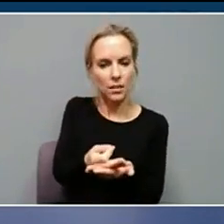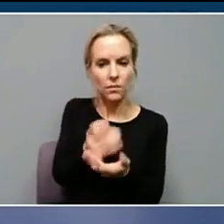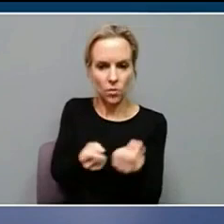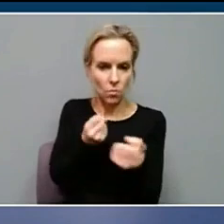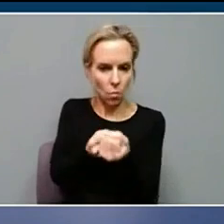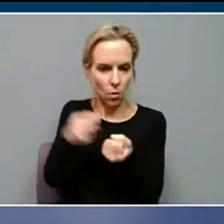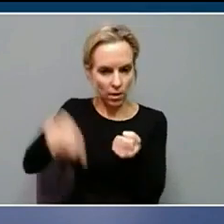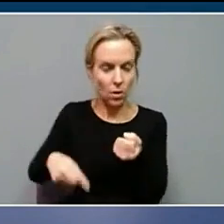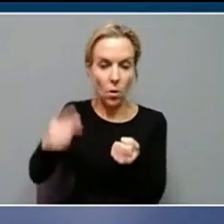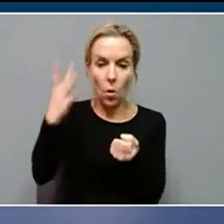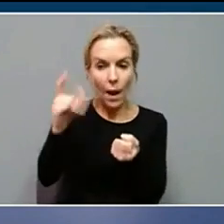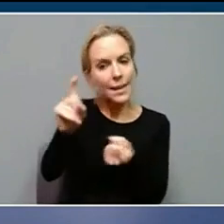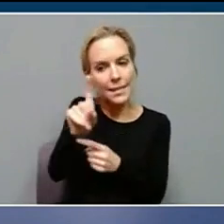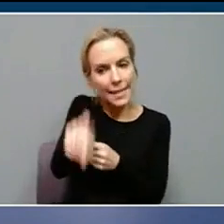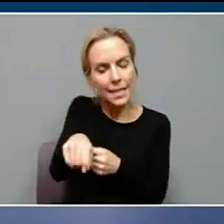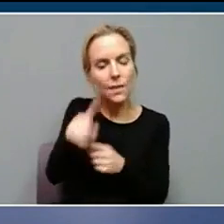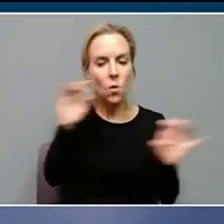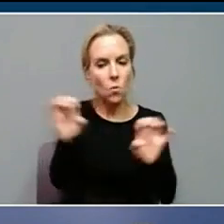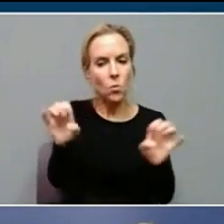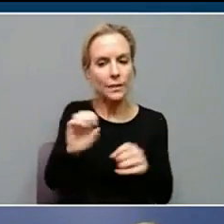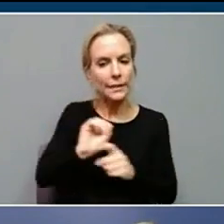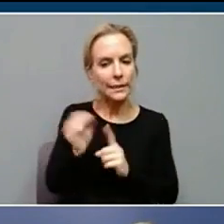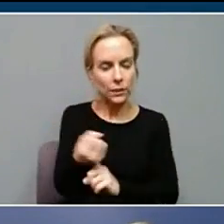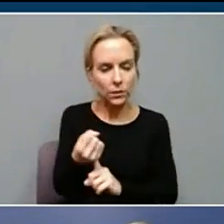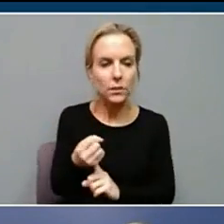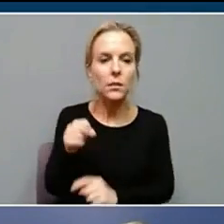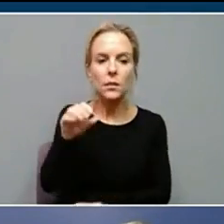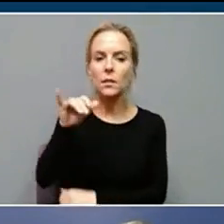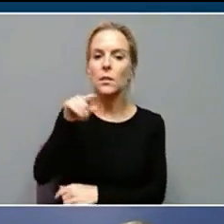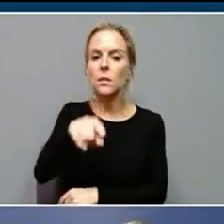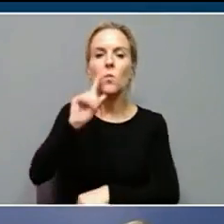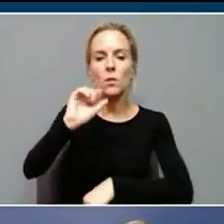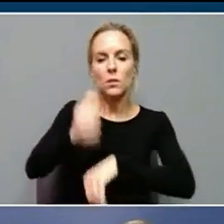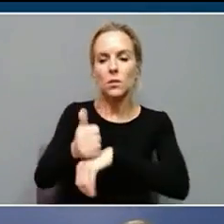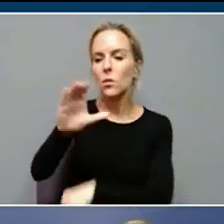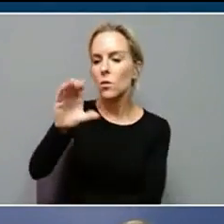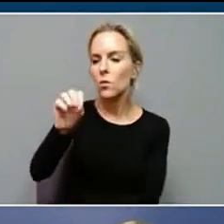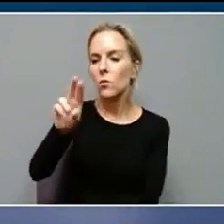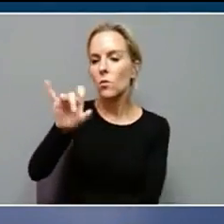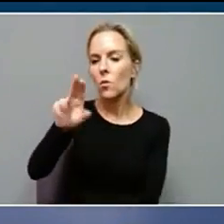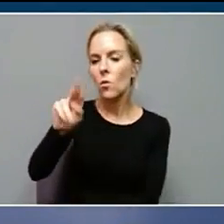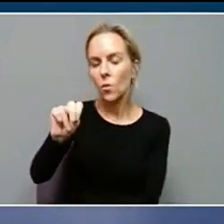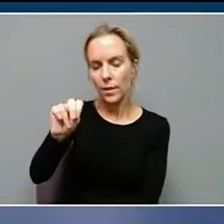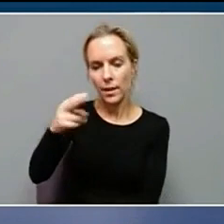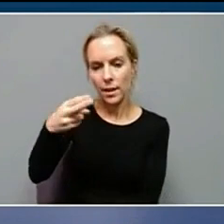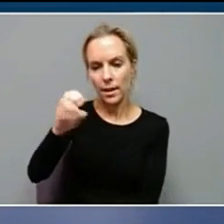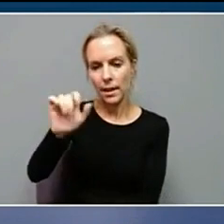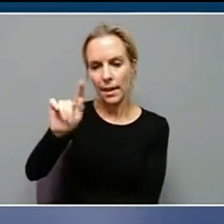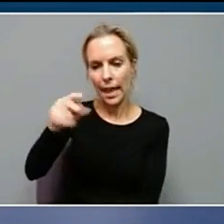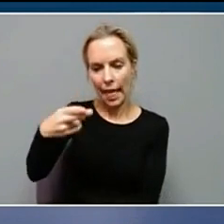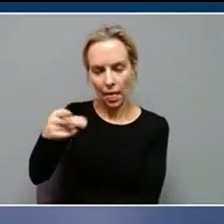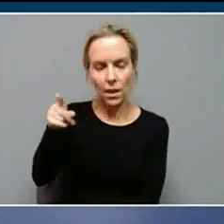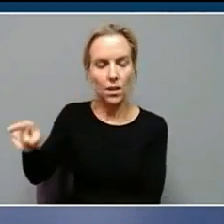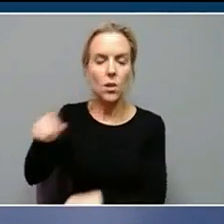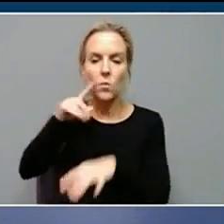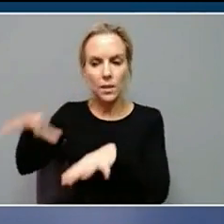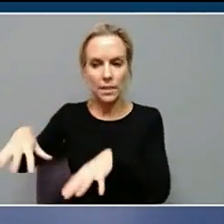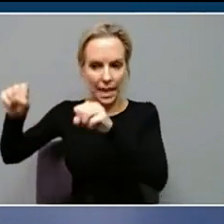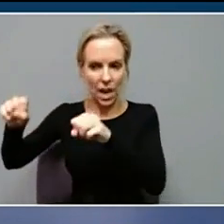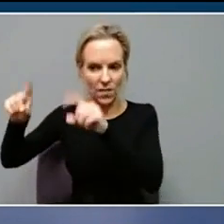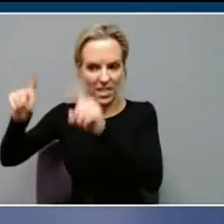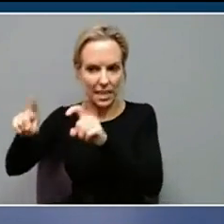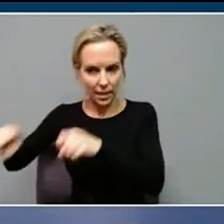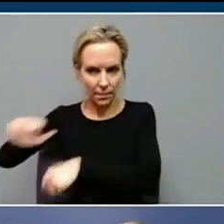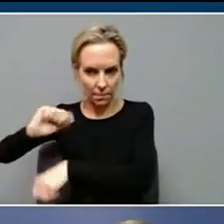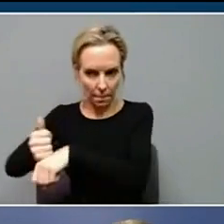emergency situation. We're going to be at Corbin. Wild Health is going to help us with that. They're going to be able to take over testing there. That's Baptist